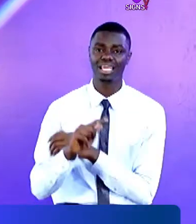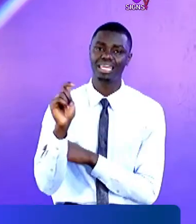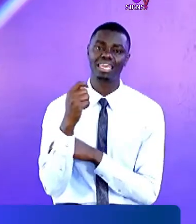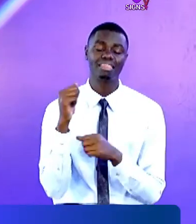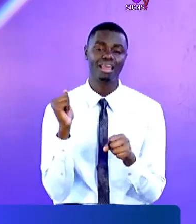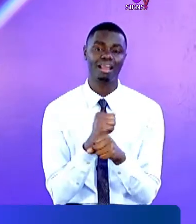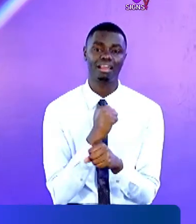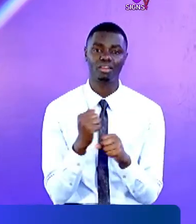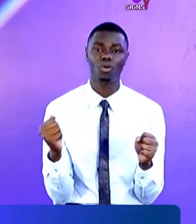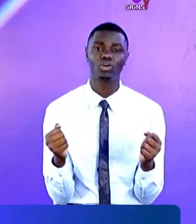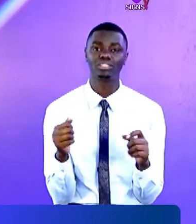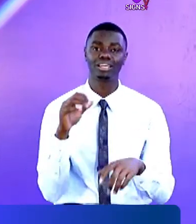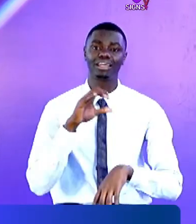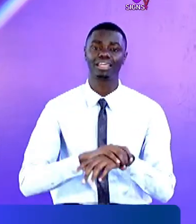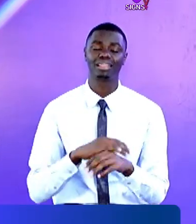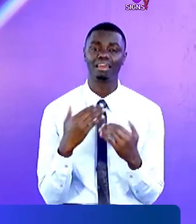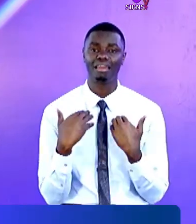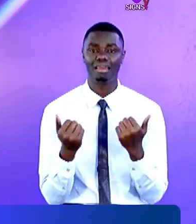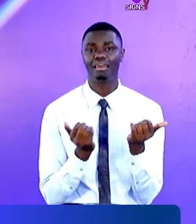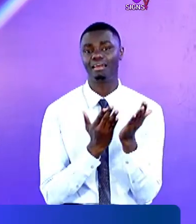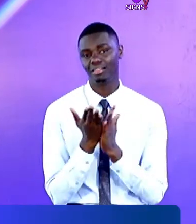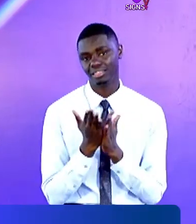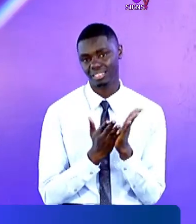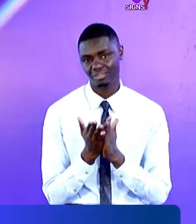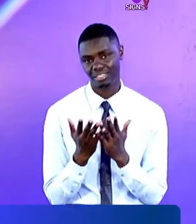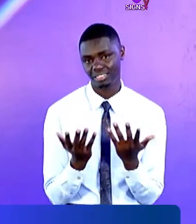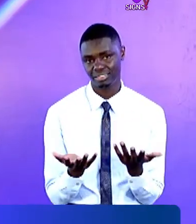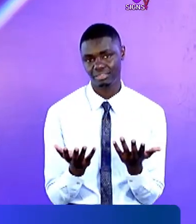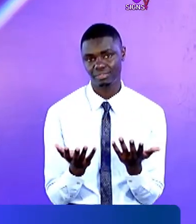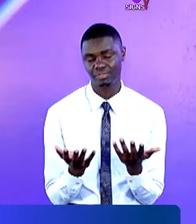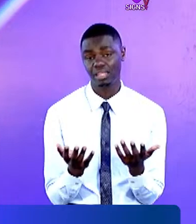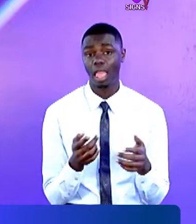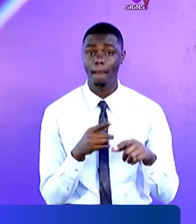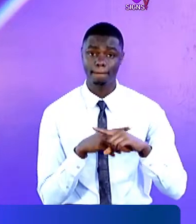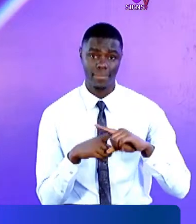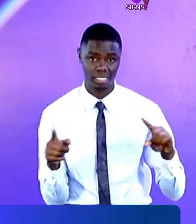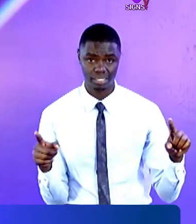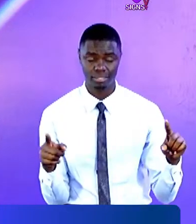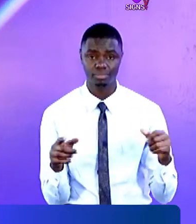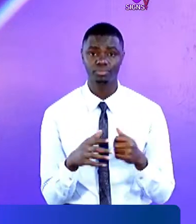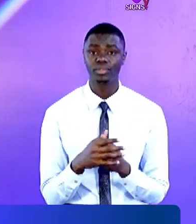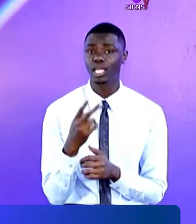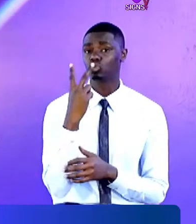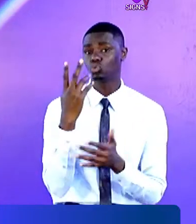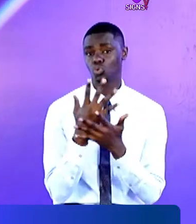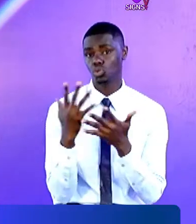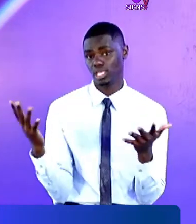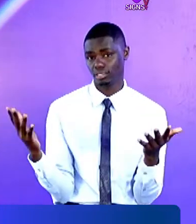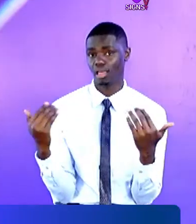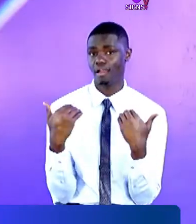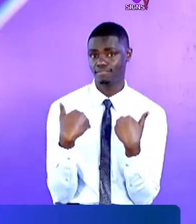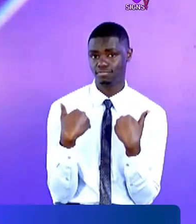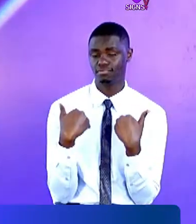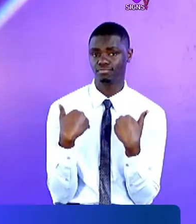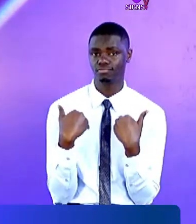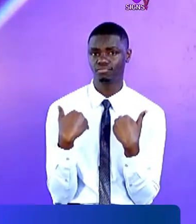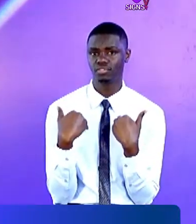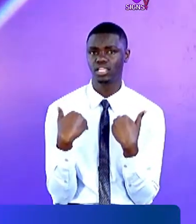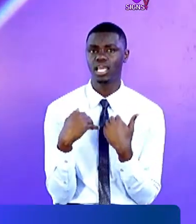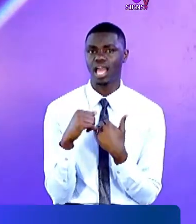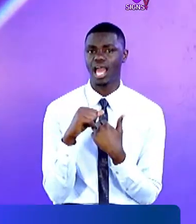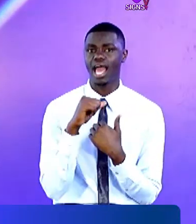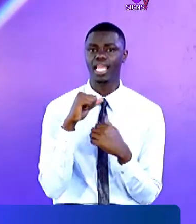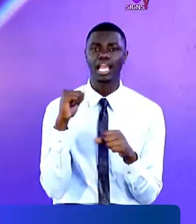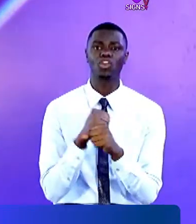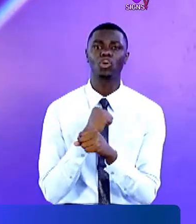cannot get health services the way they should get. But there are two things here that makes me not side with that